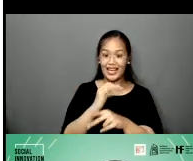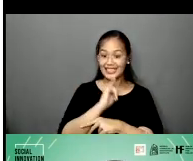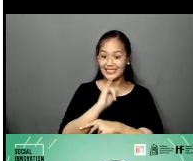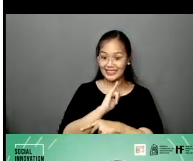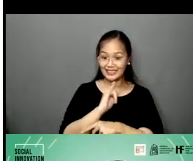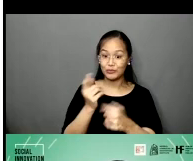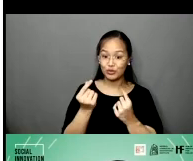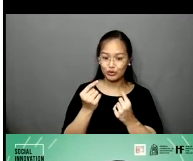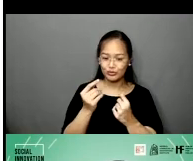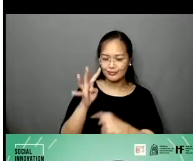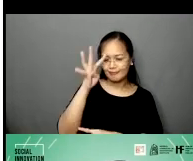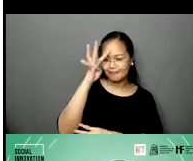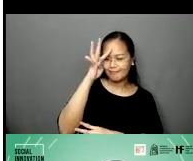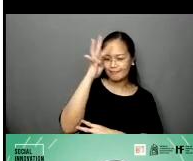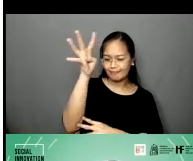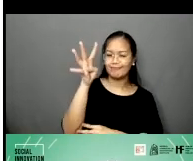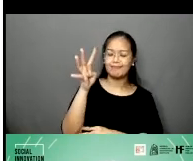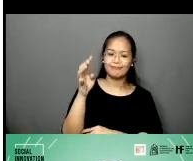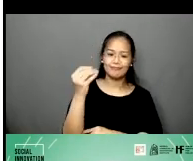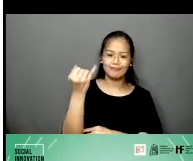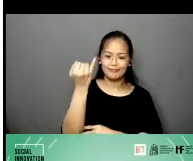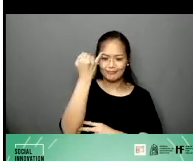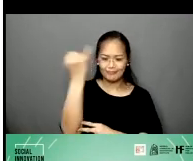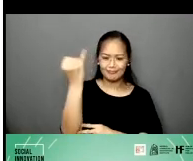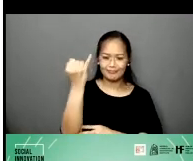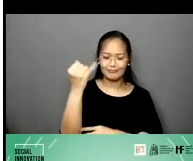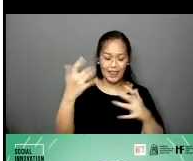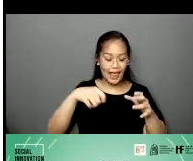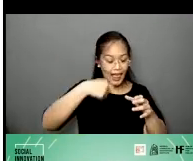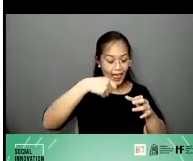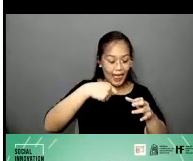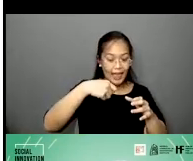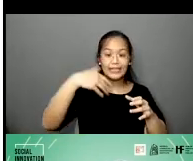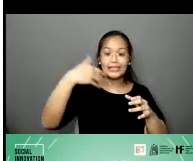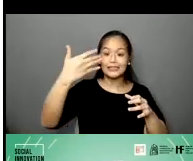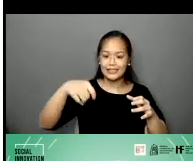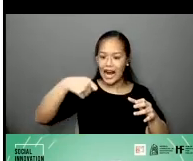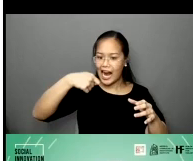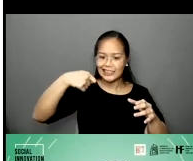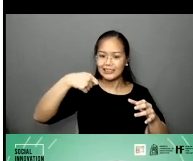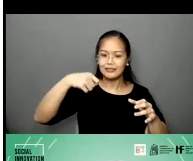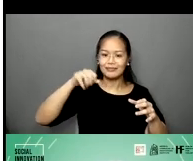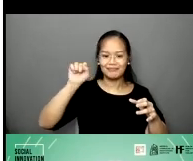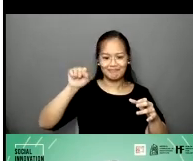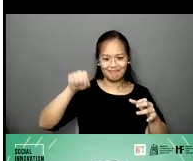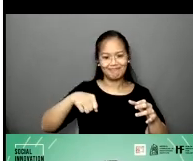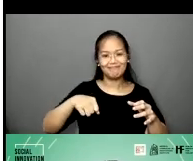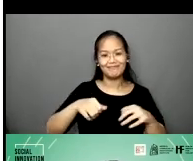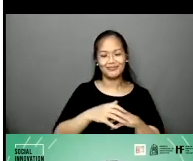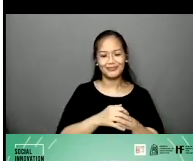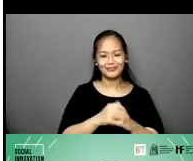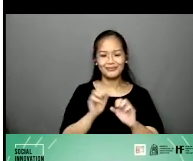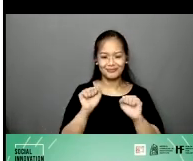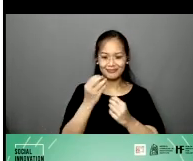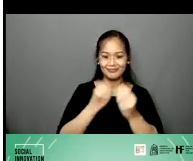of novel idea of having the spoon that you can eat. And it adds value, it adds marketing value to your